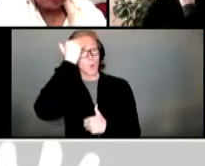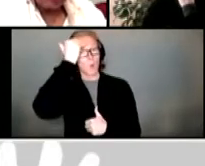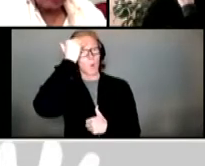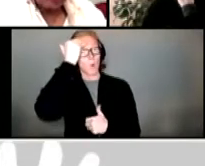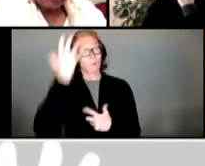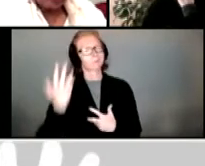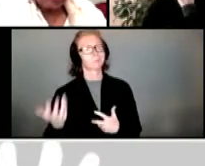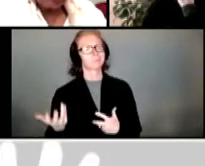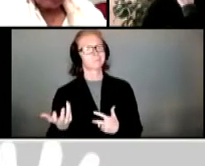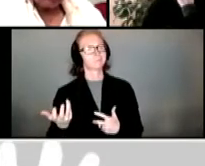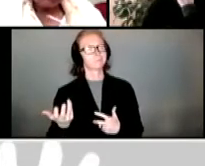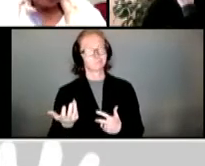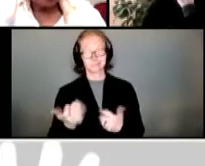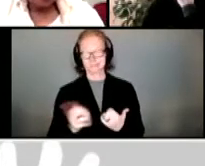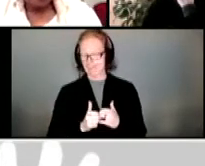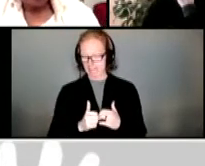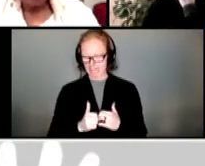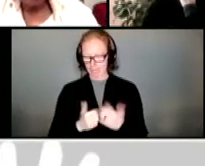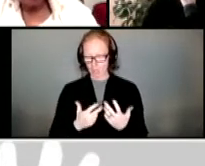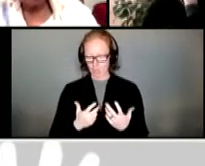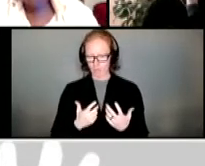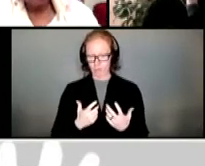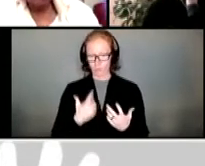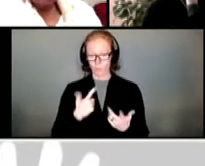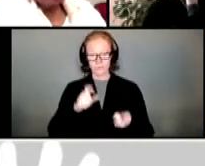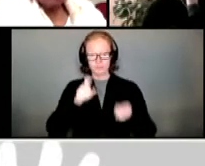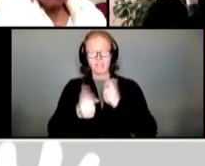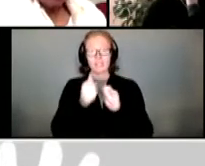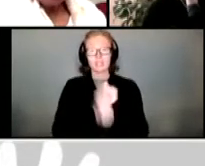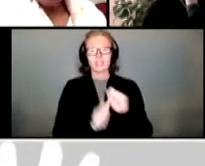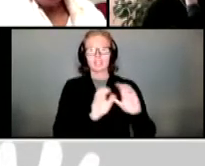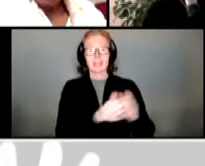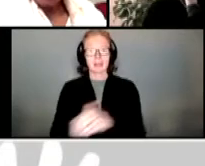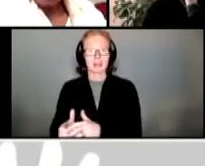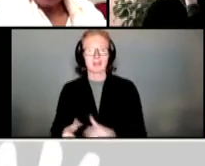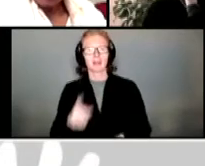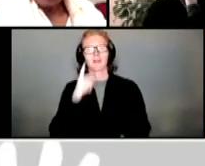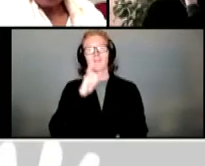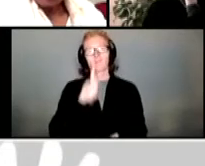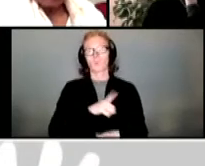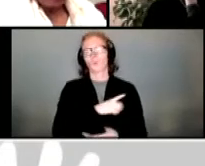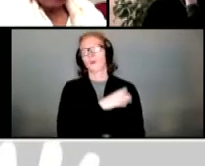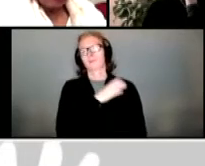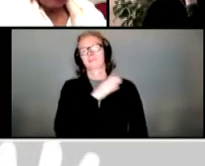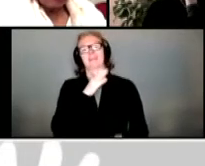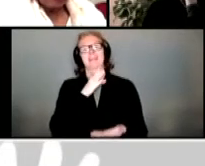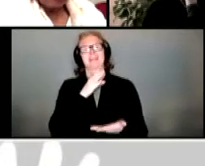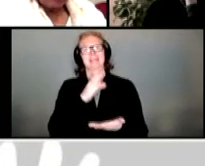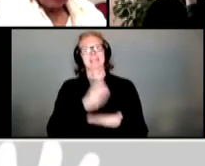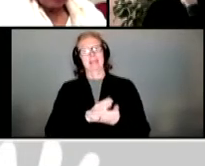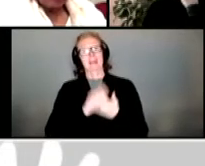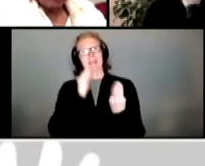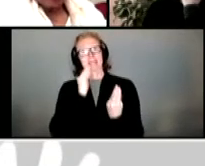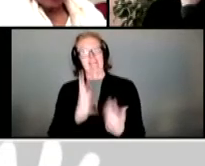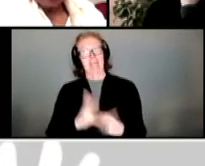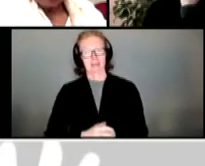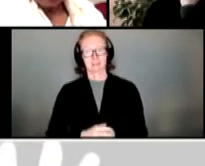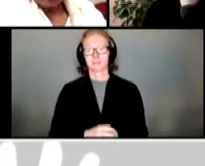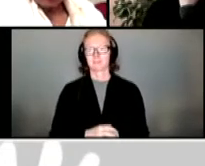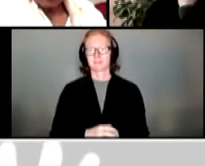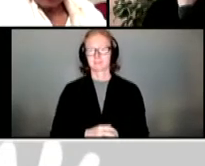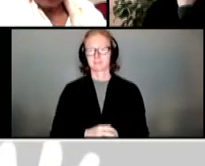how do we change the categories for stops data. So I'm just wondering if we can fully pull this